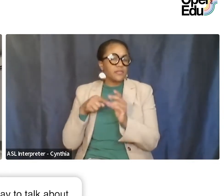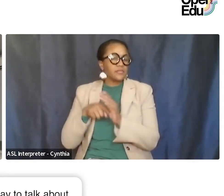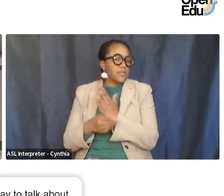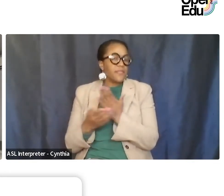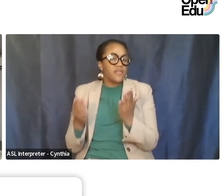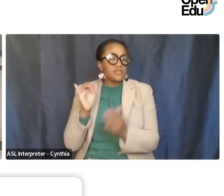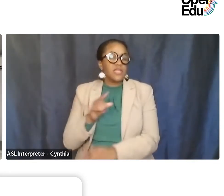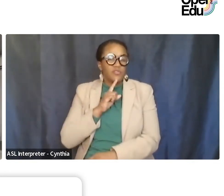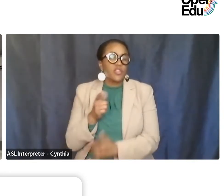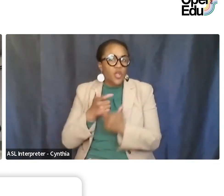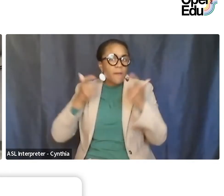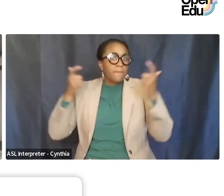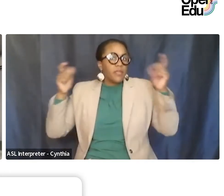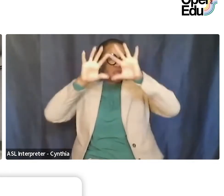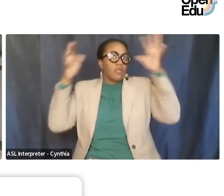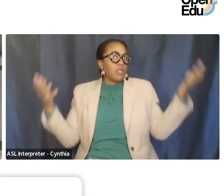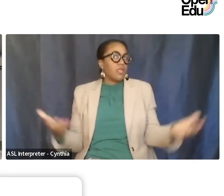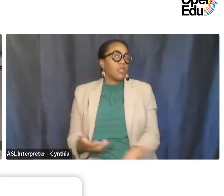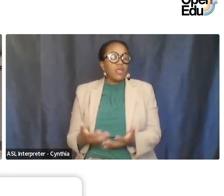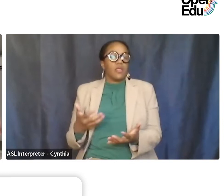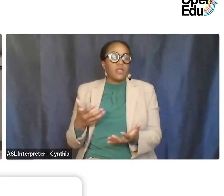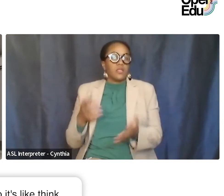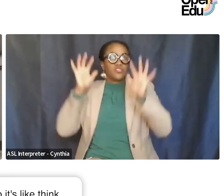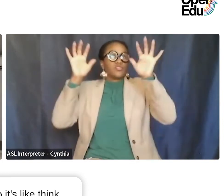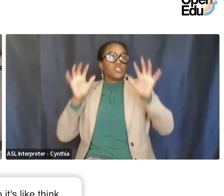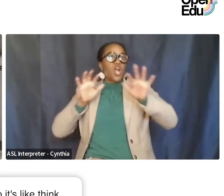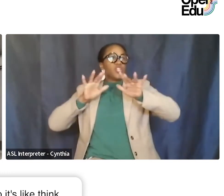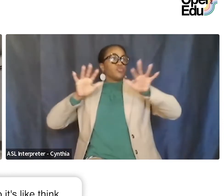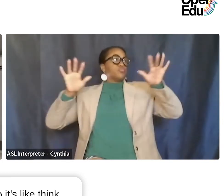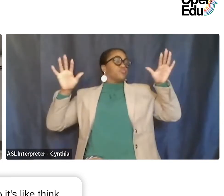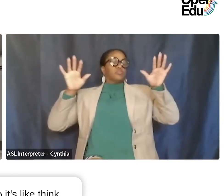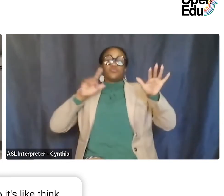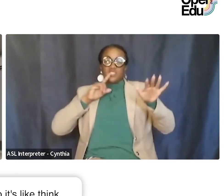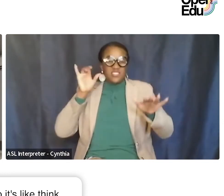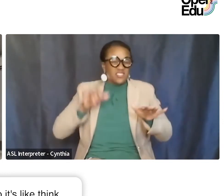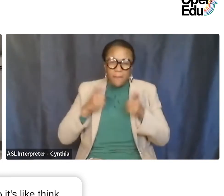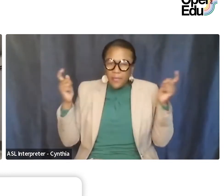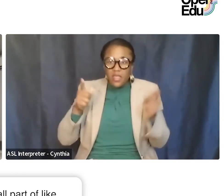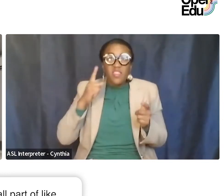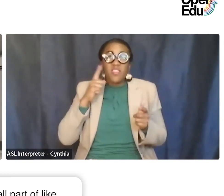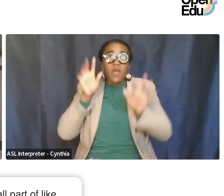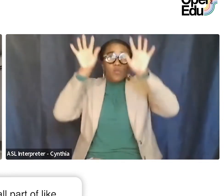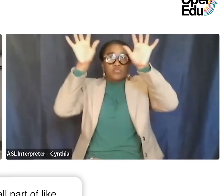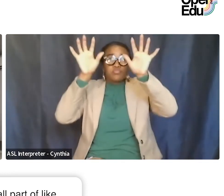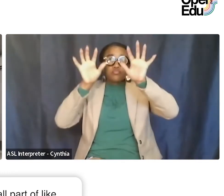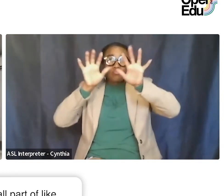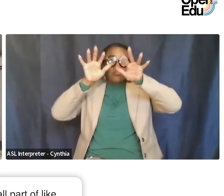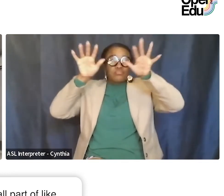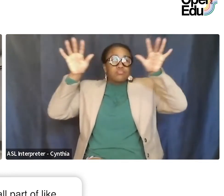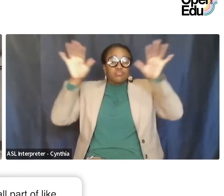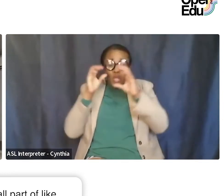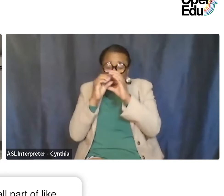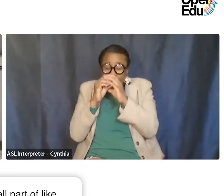are as big as galaxies to talk about, right? And so it's like, think of a galaxy, and we're like such a small